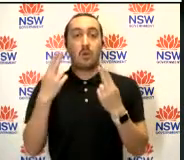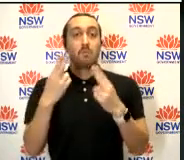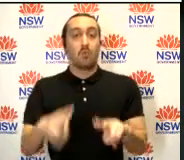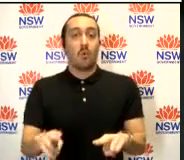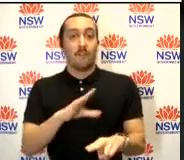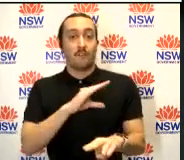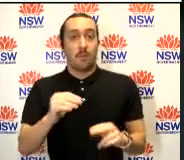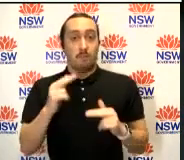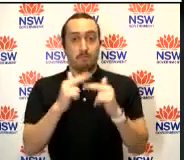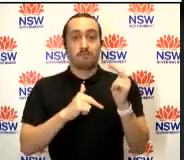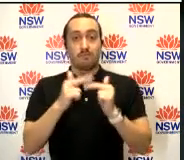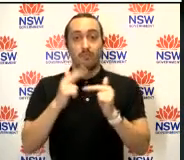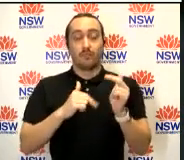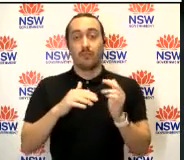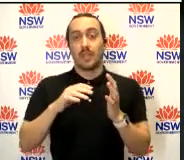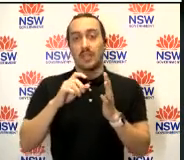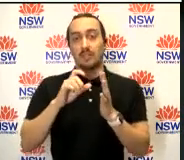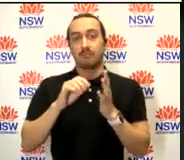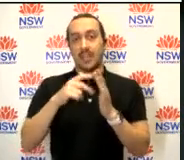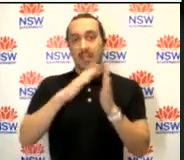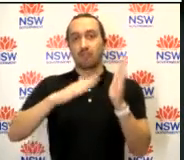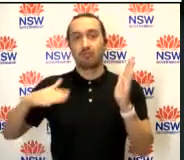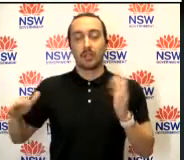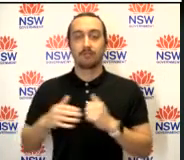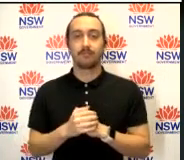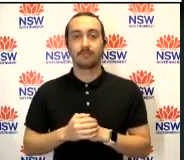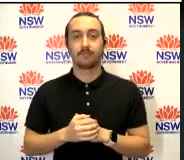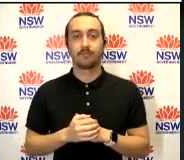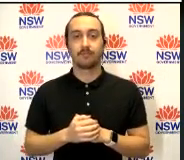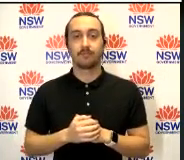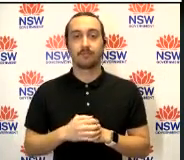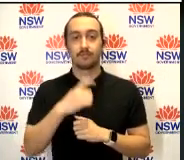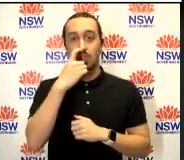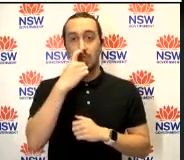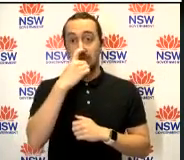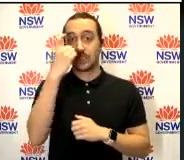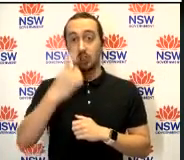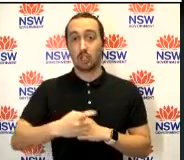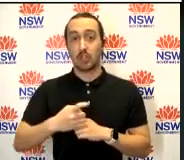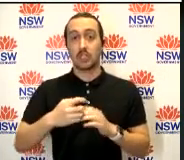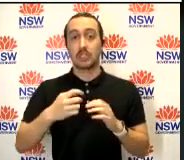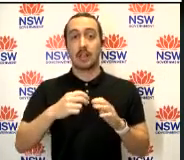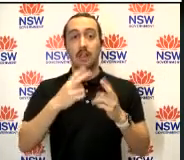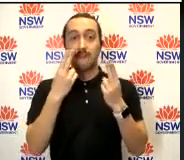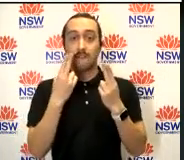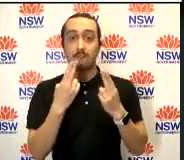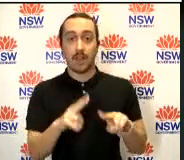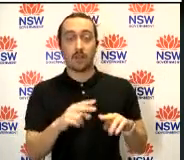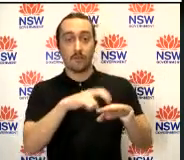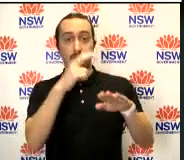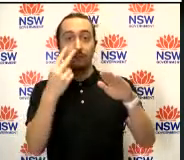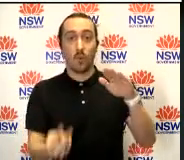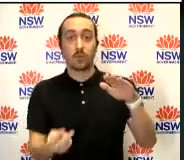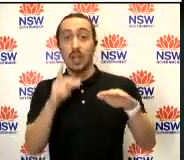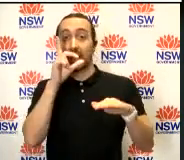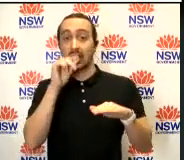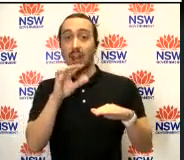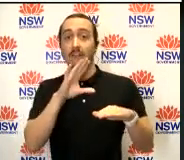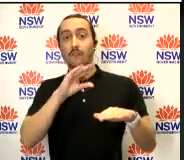construction industry. The most serious and fatal falls are from a height of less than 4